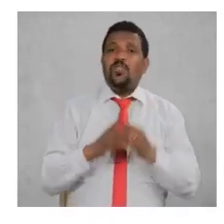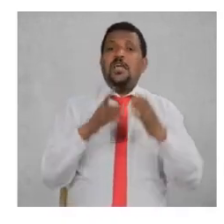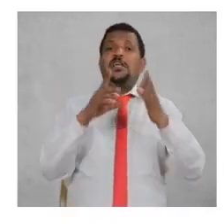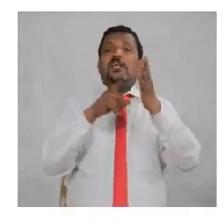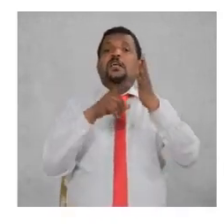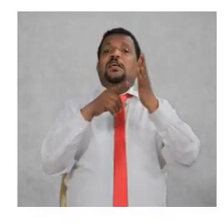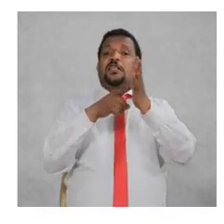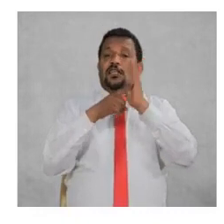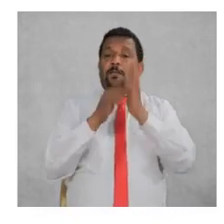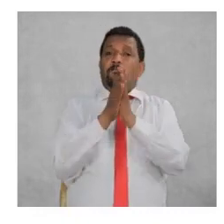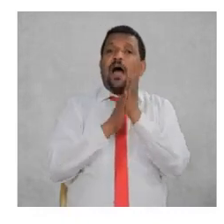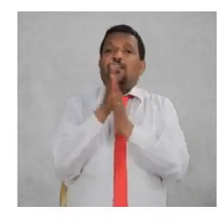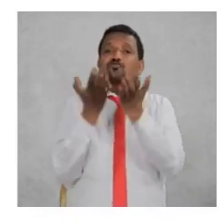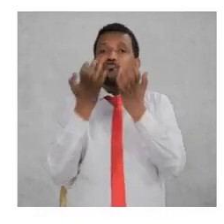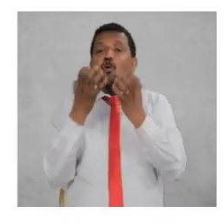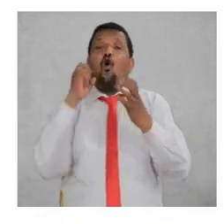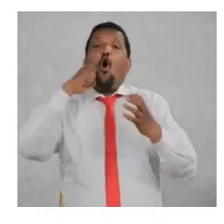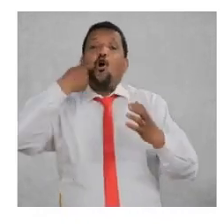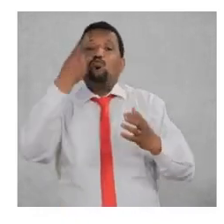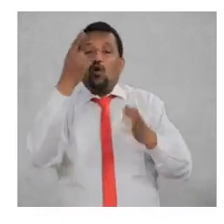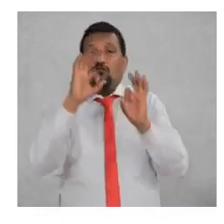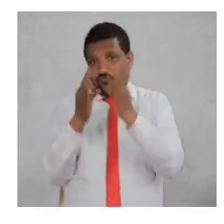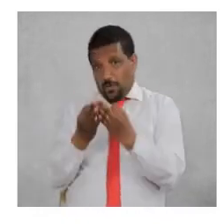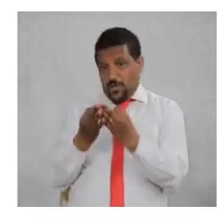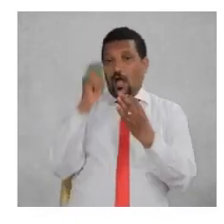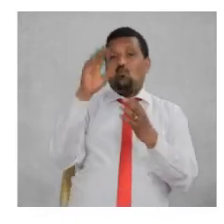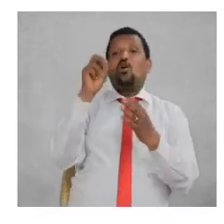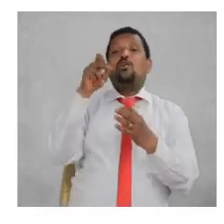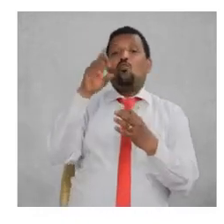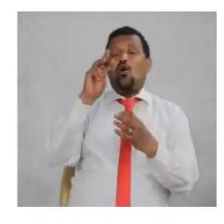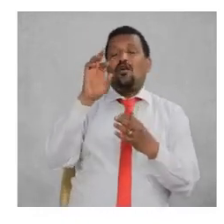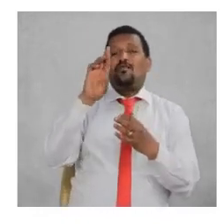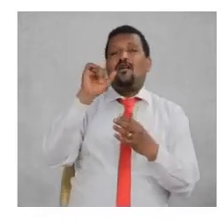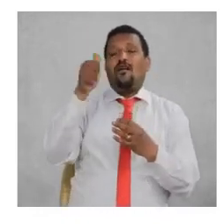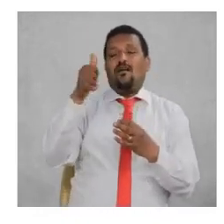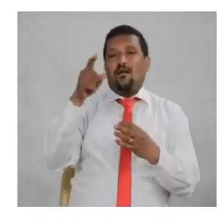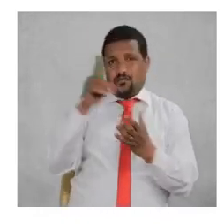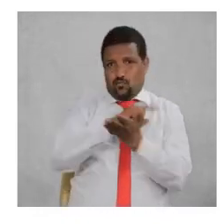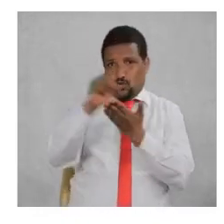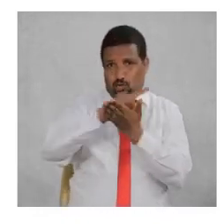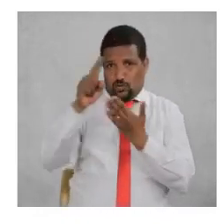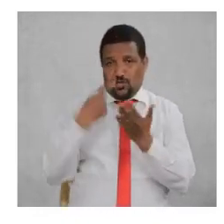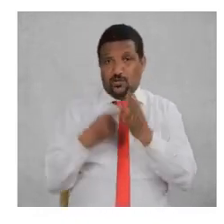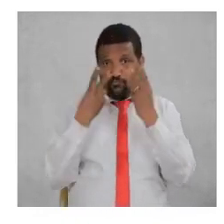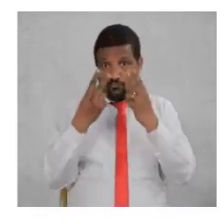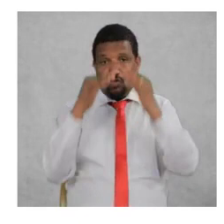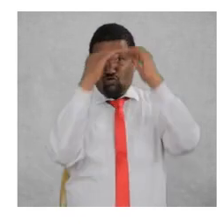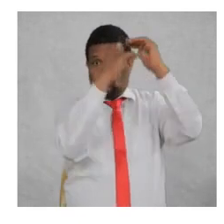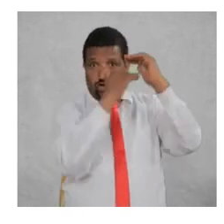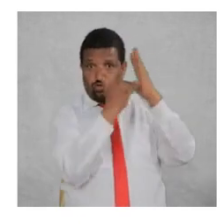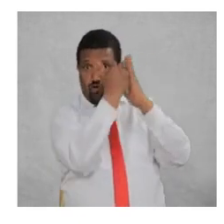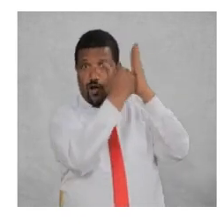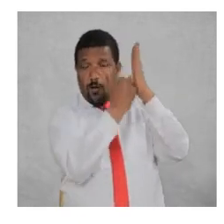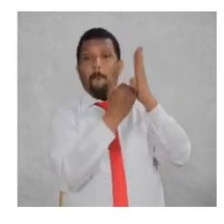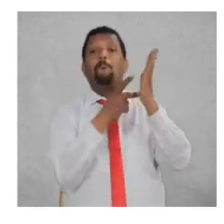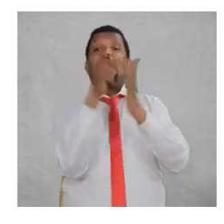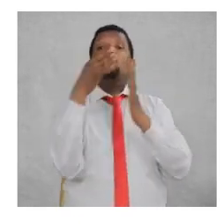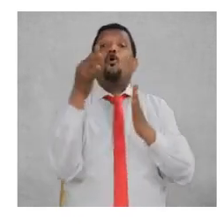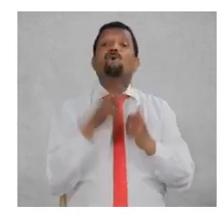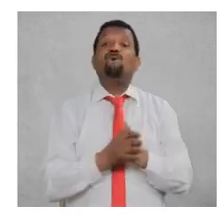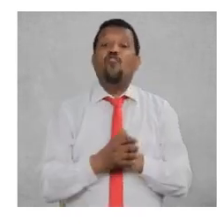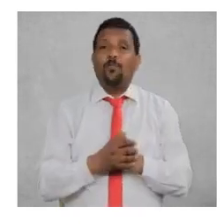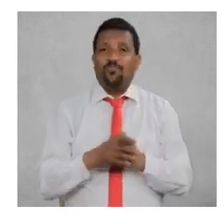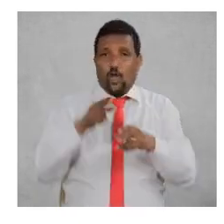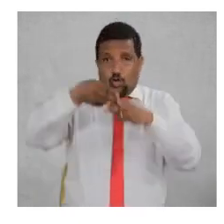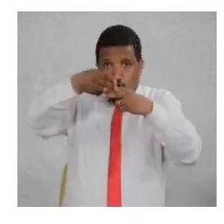demand for orange by one household in one warada per week. Here from this schedule, when the price of